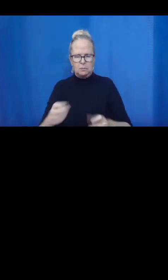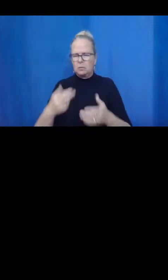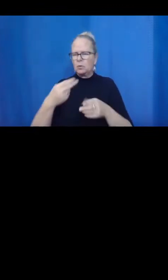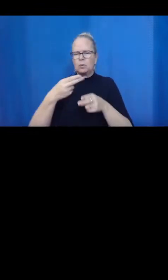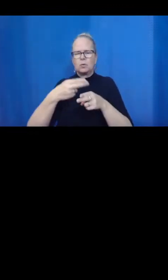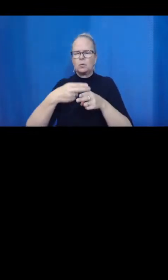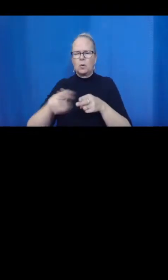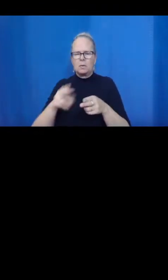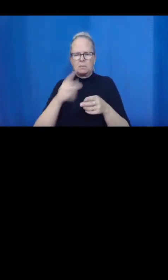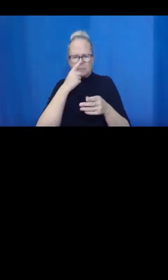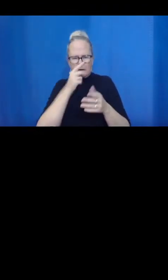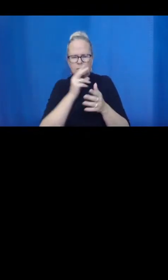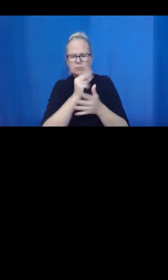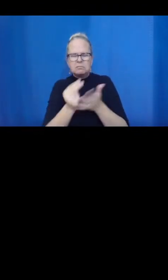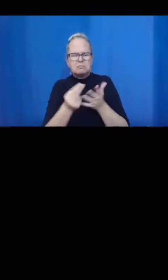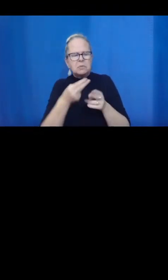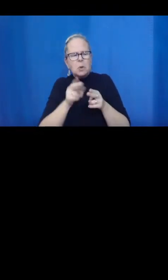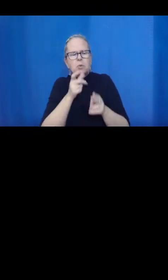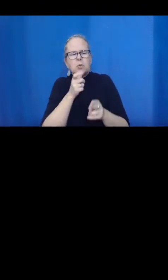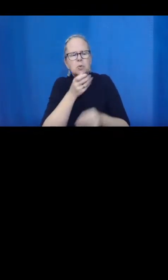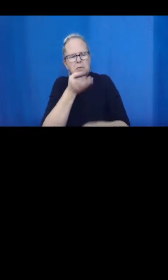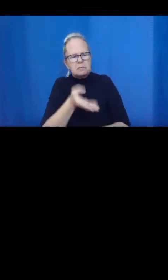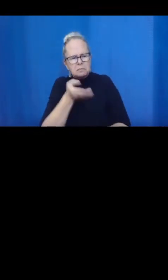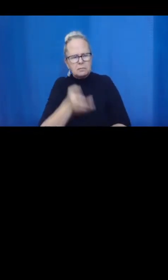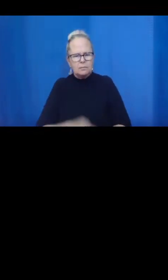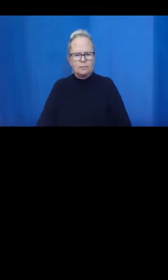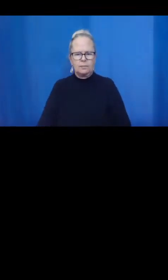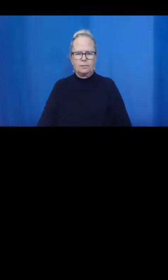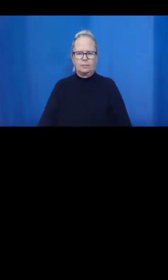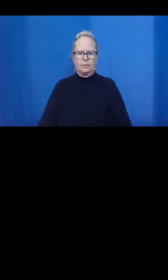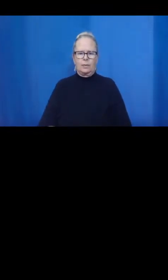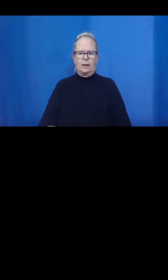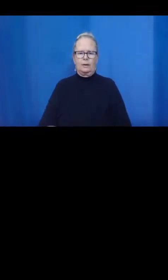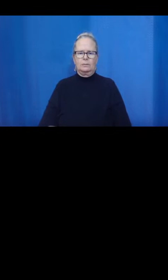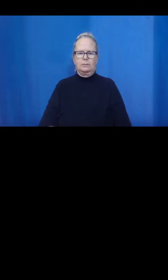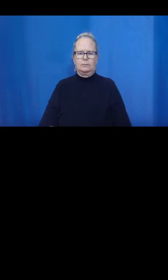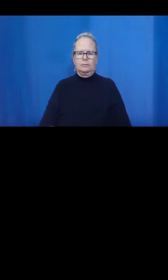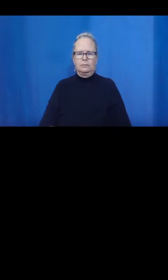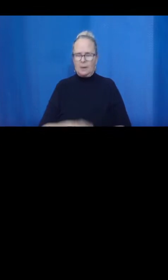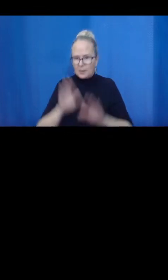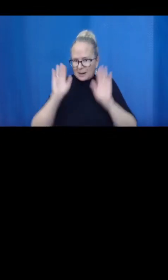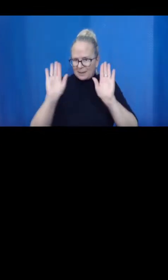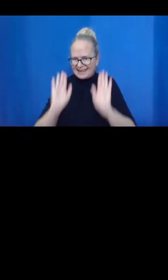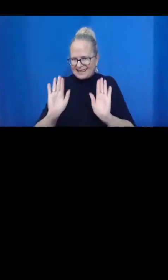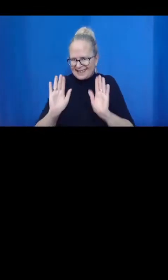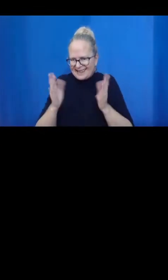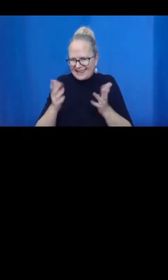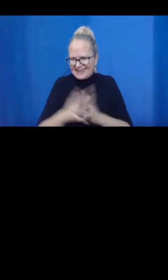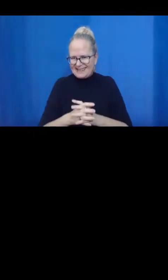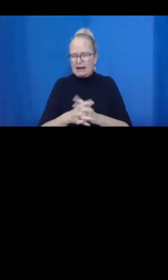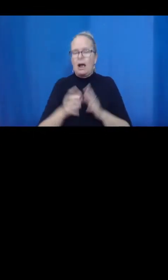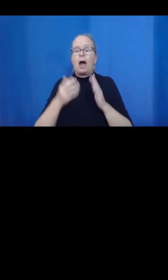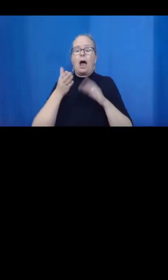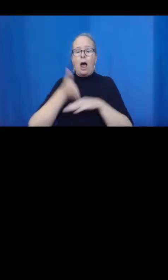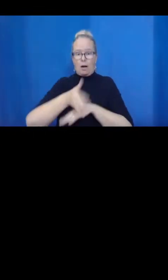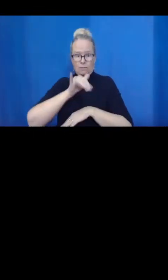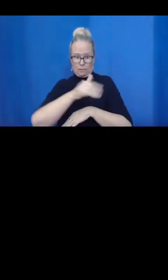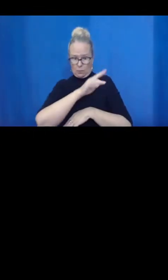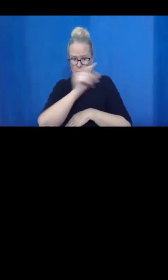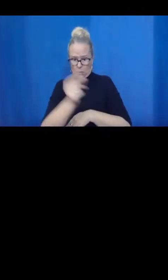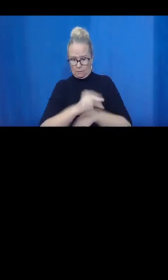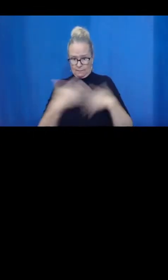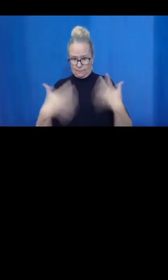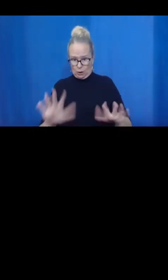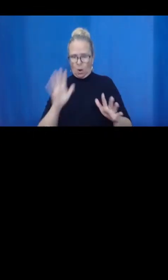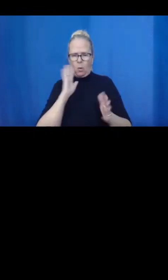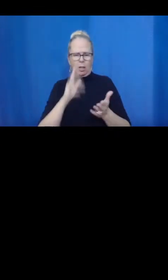Q&A. So I will turn things over to Dr. Peters to introduce herself. Great, thank you. I'm